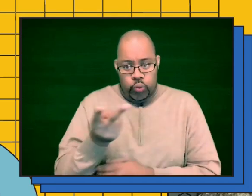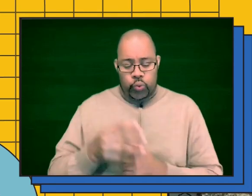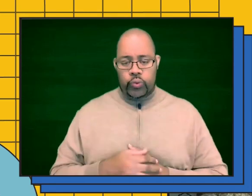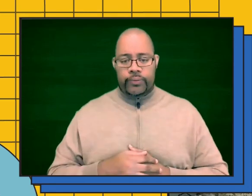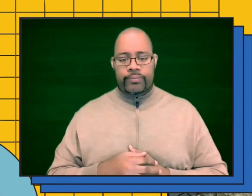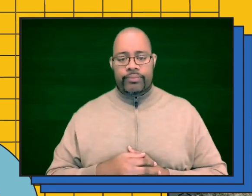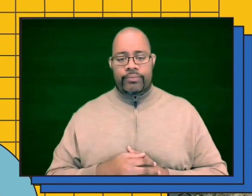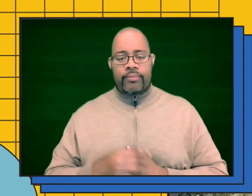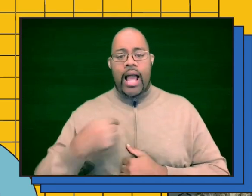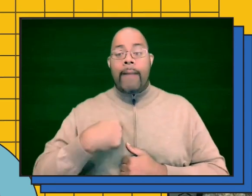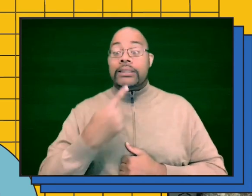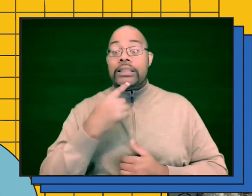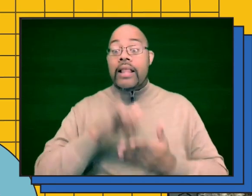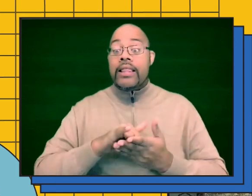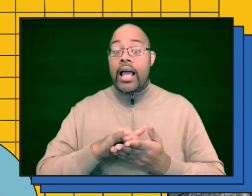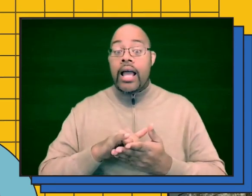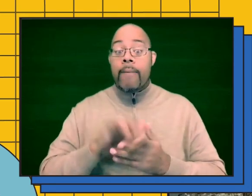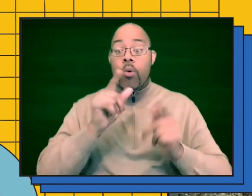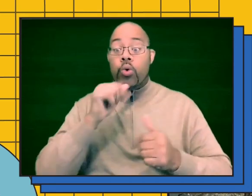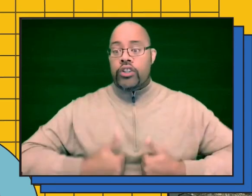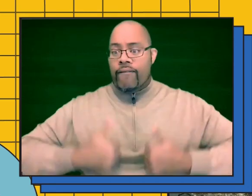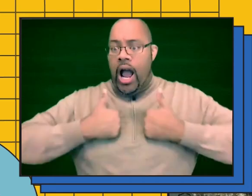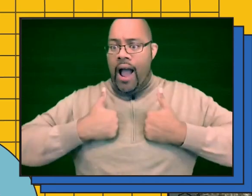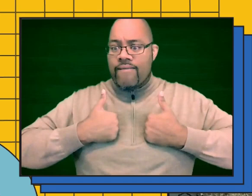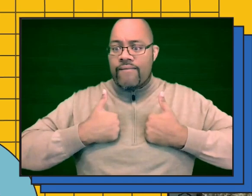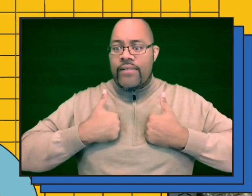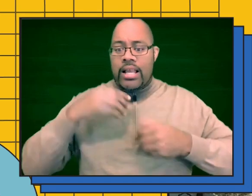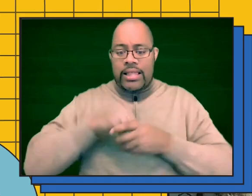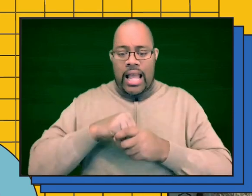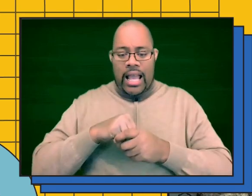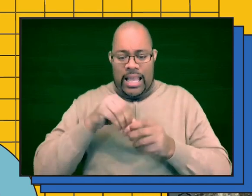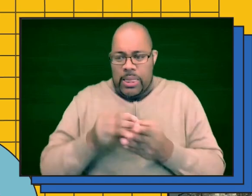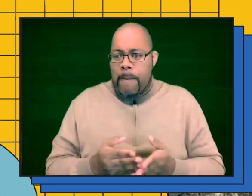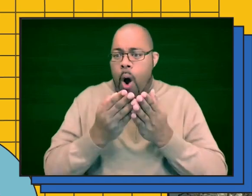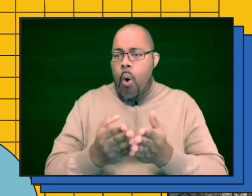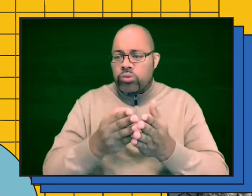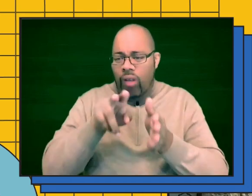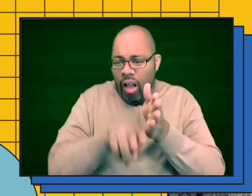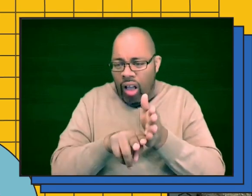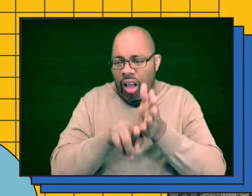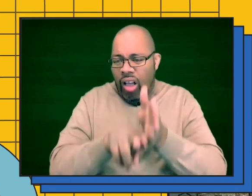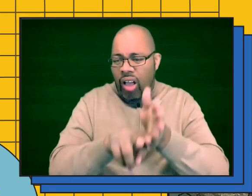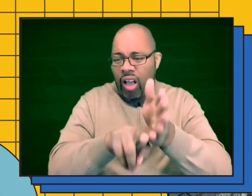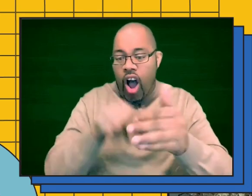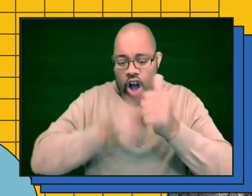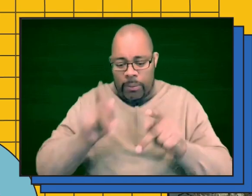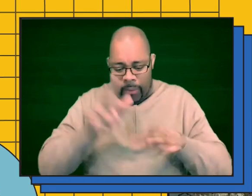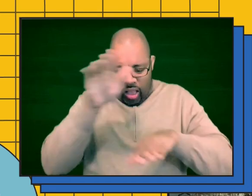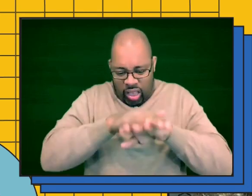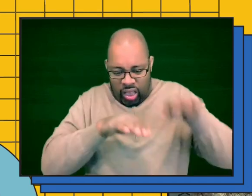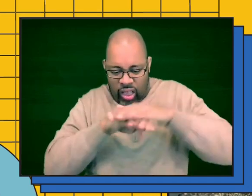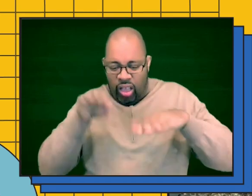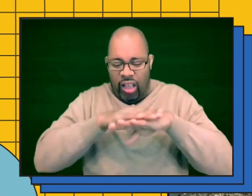two. I am saying that those who survived in the underbellies of boats, under each